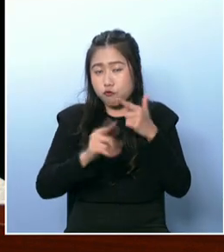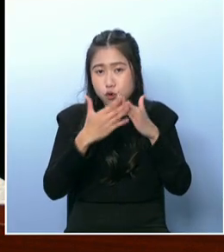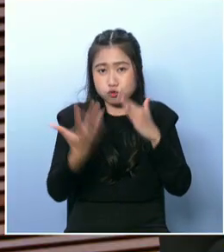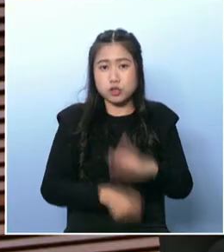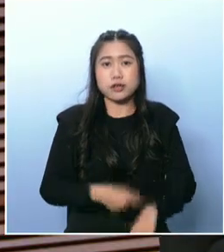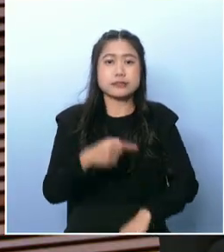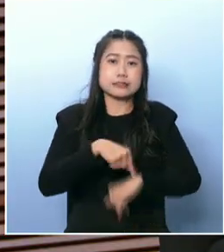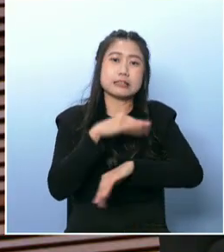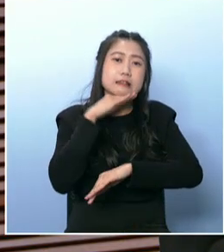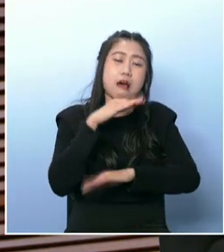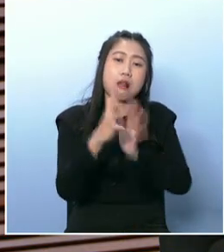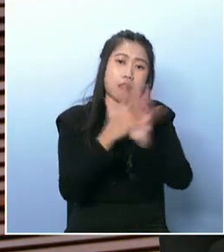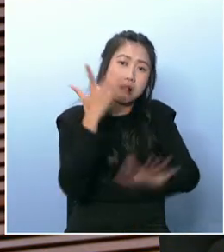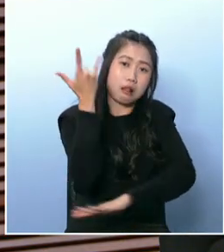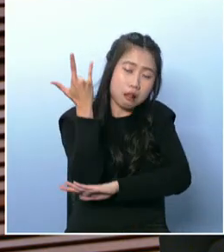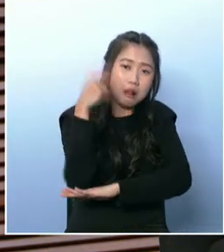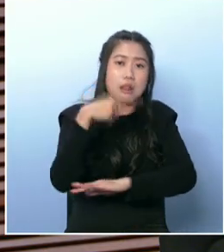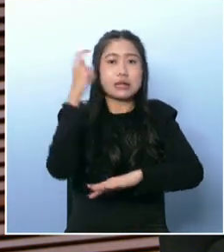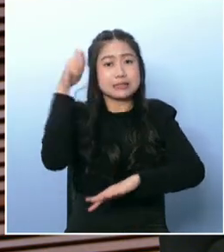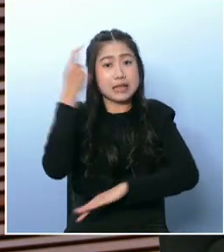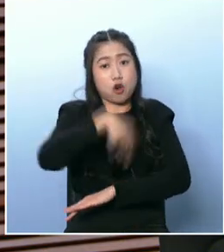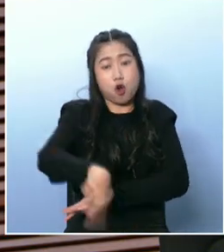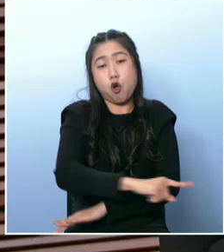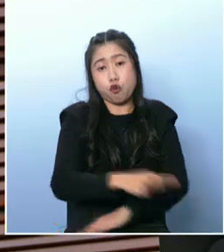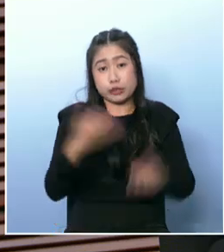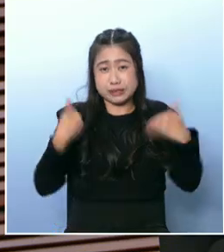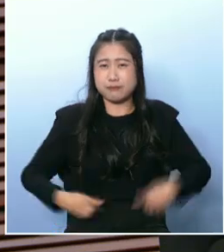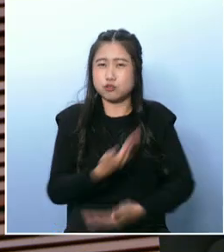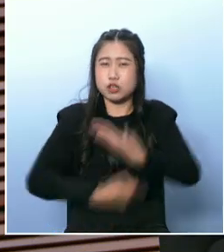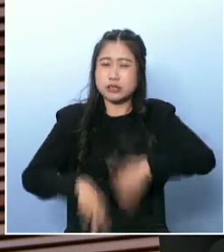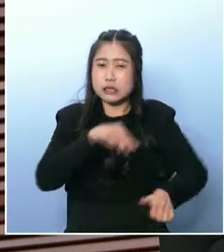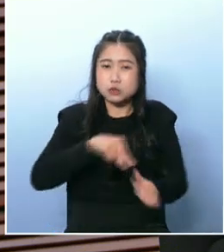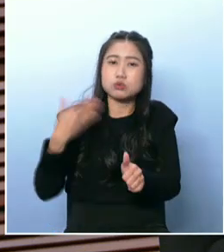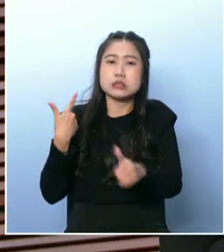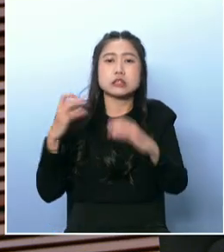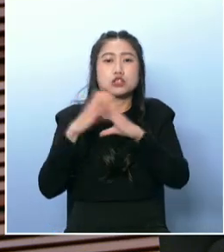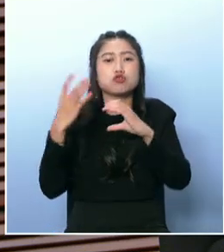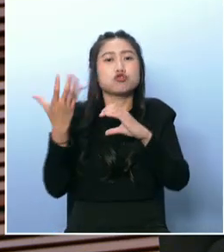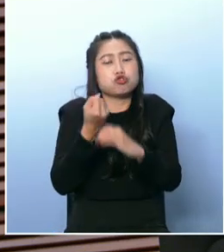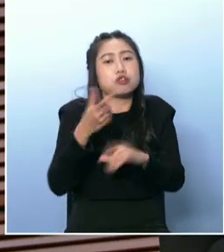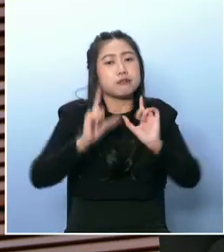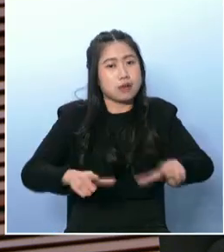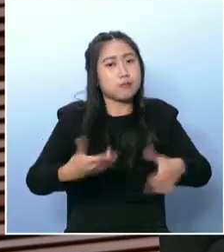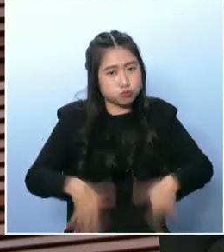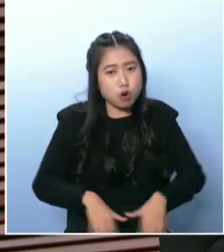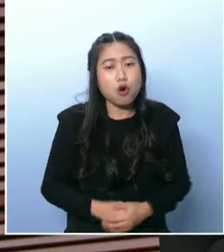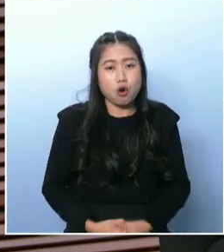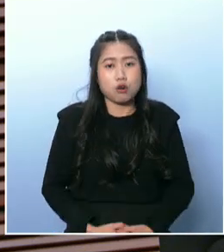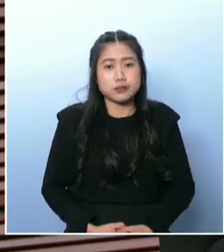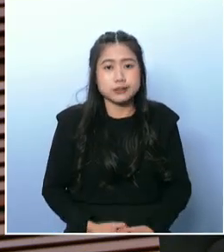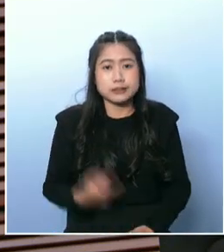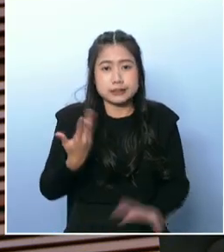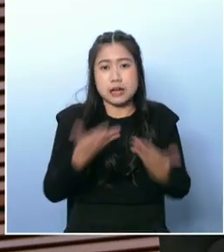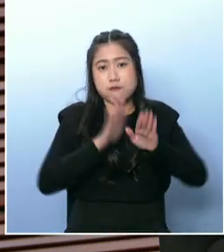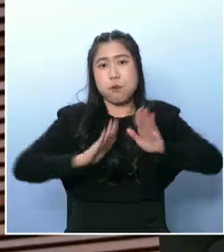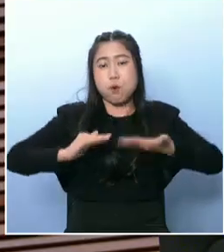about? Undersecretary, well, during the waiting time, we actually have talked about the support services